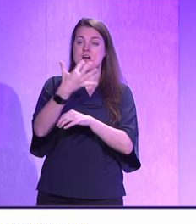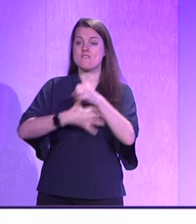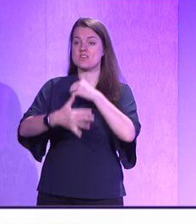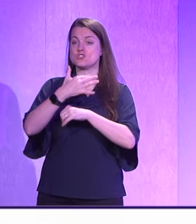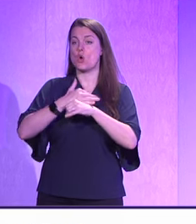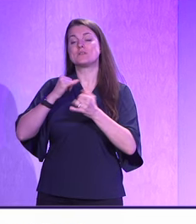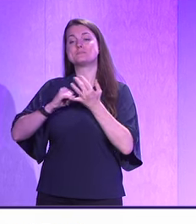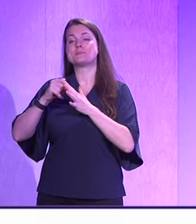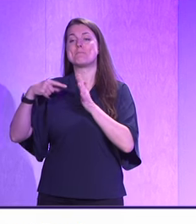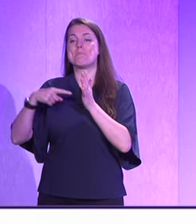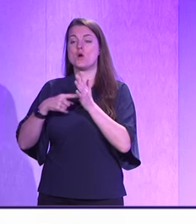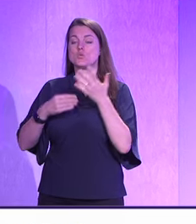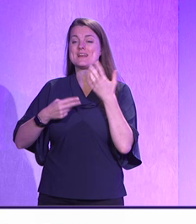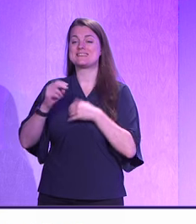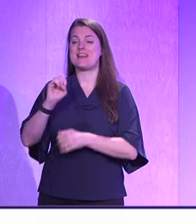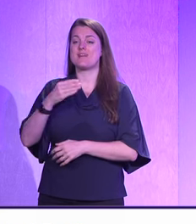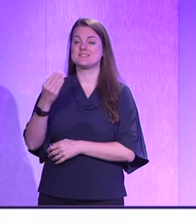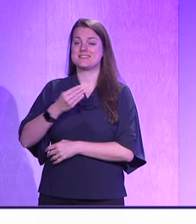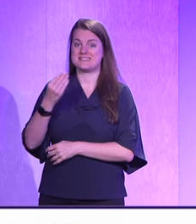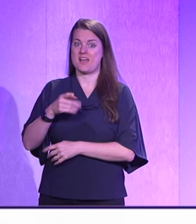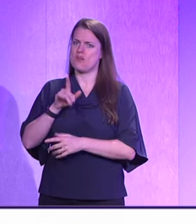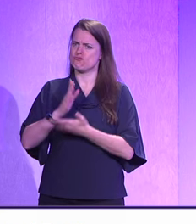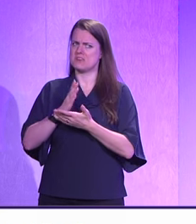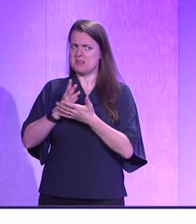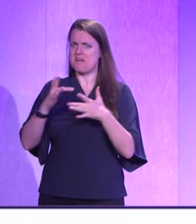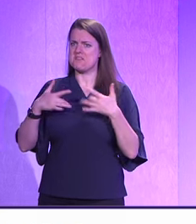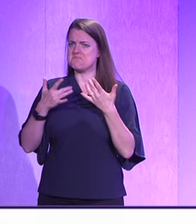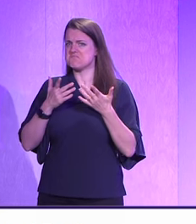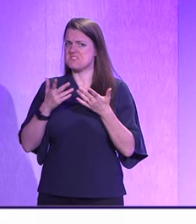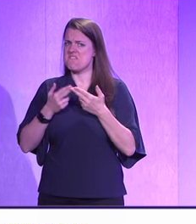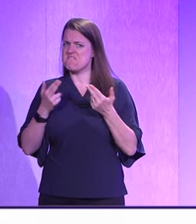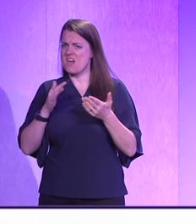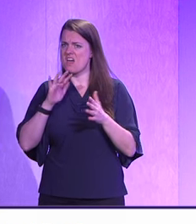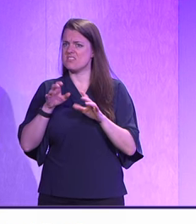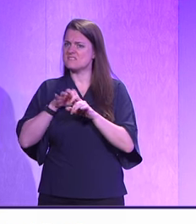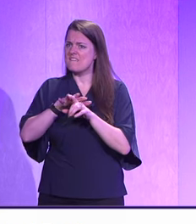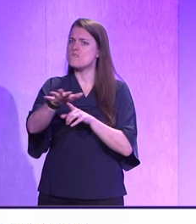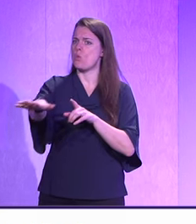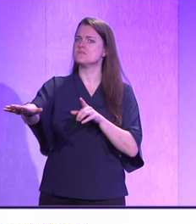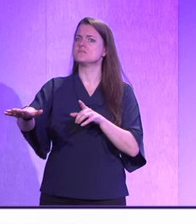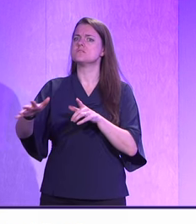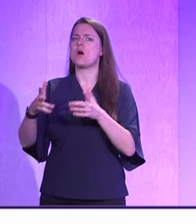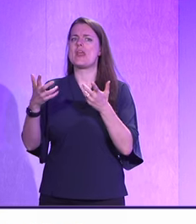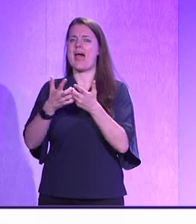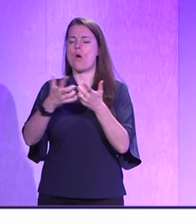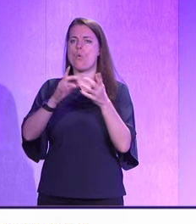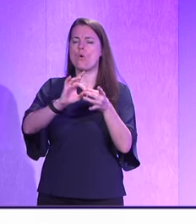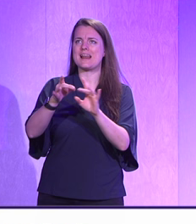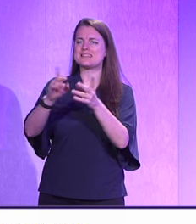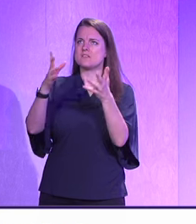September 2019. And I think it's fair to say it's been really, really influential in thinking and shaping how organizations